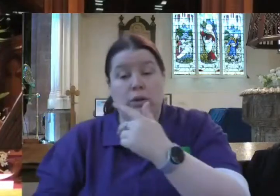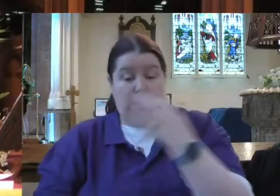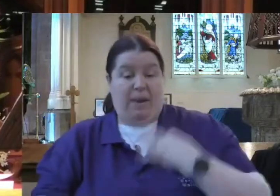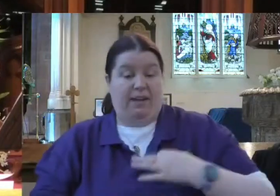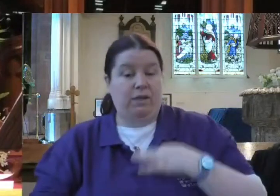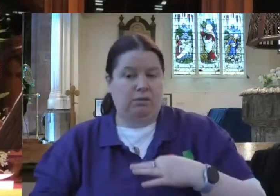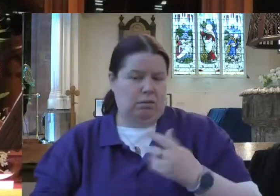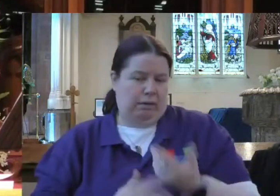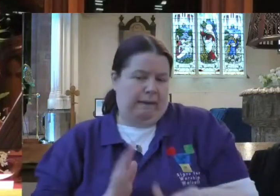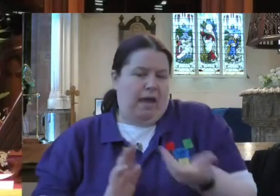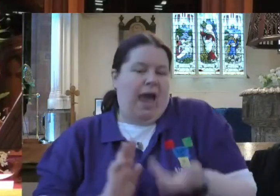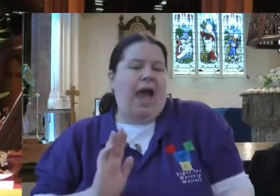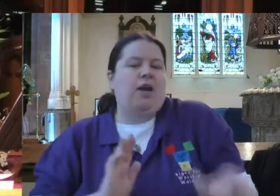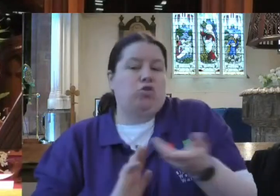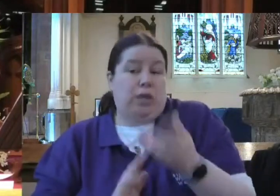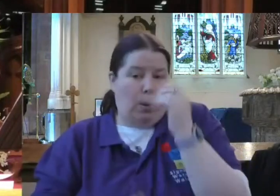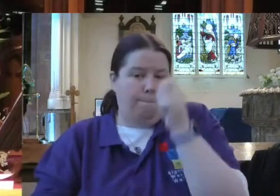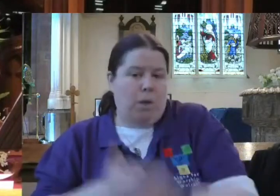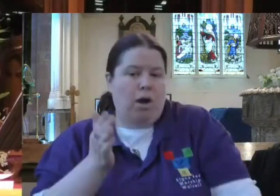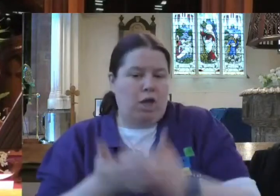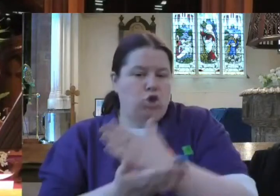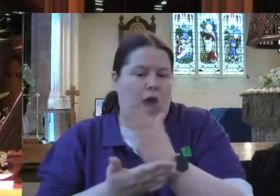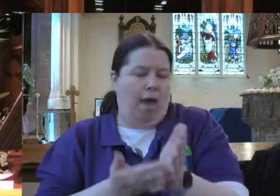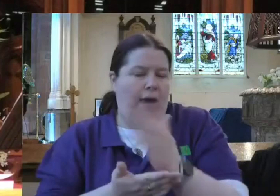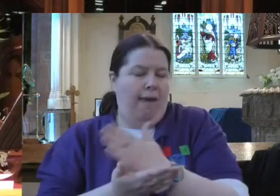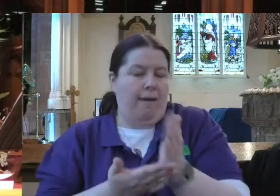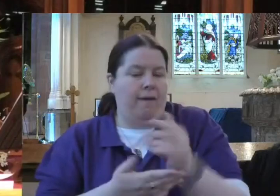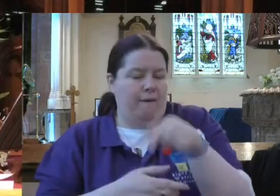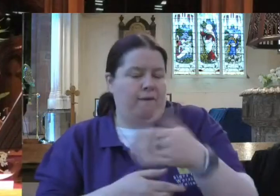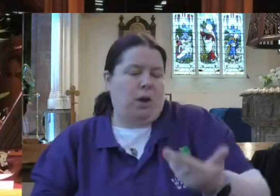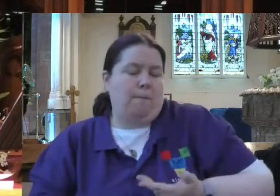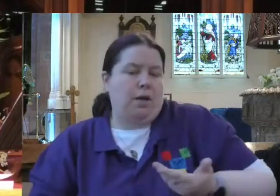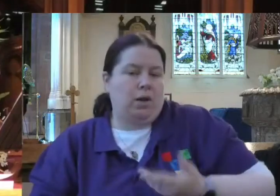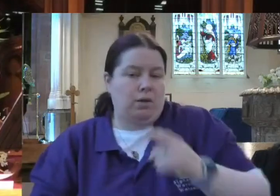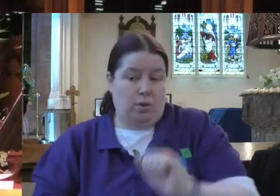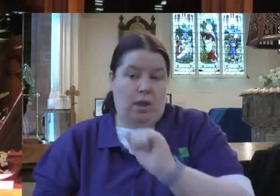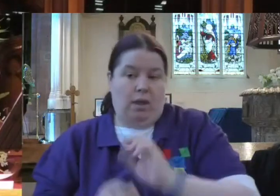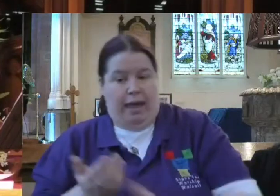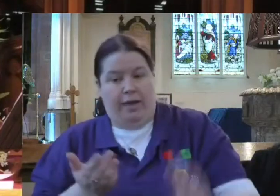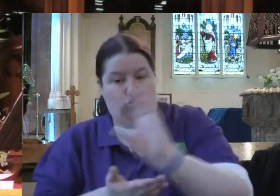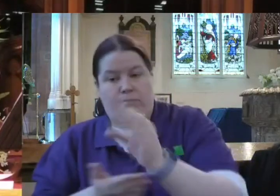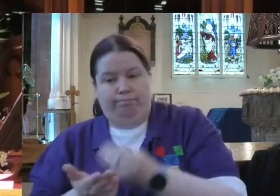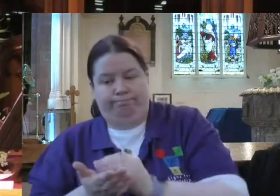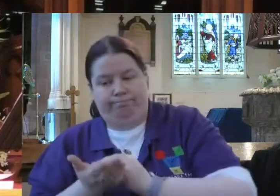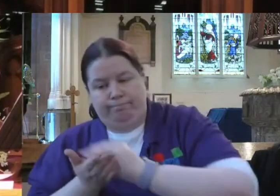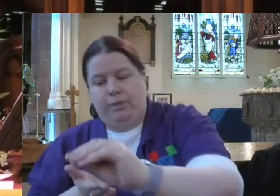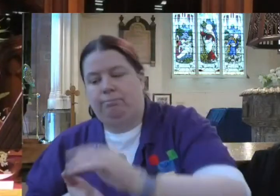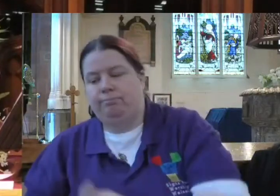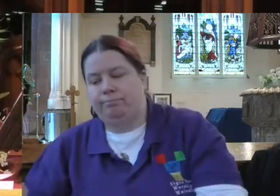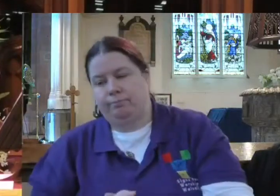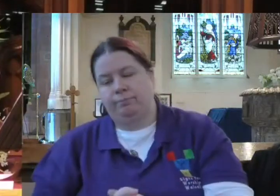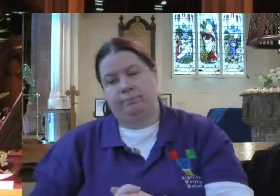year. They could buy shares with their bonus money if they wanted when the company were going